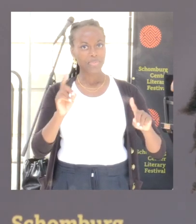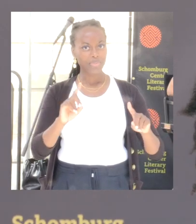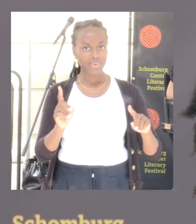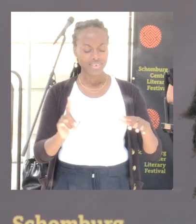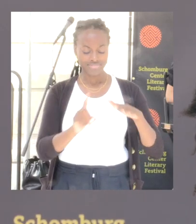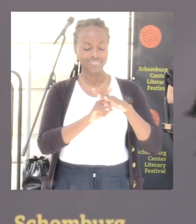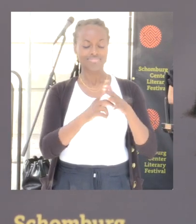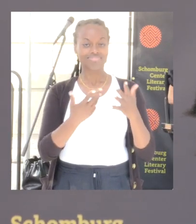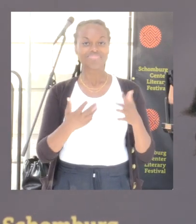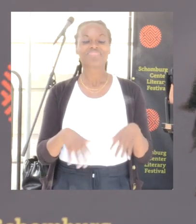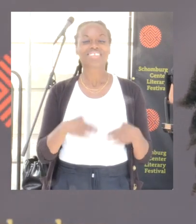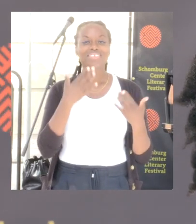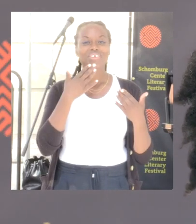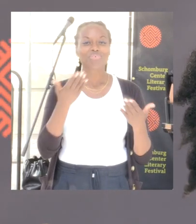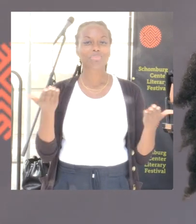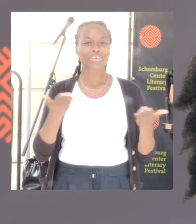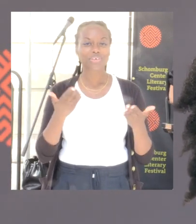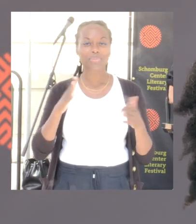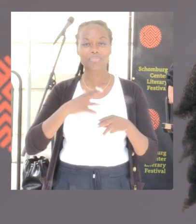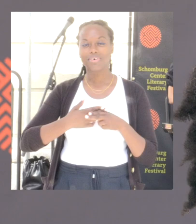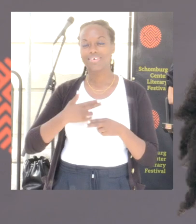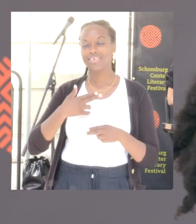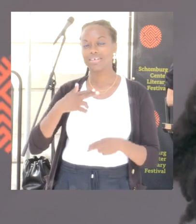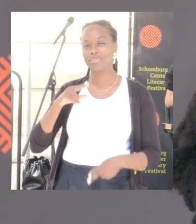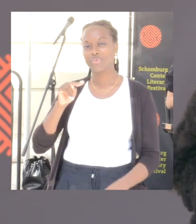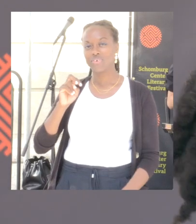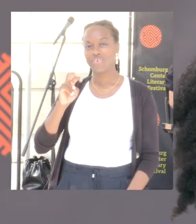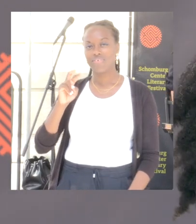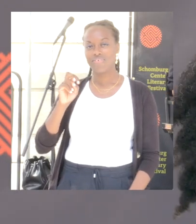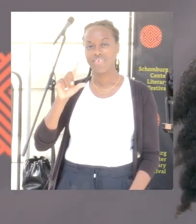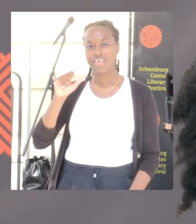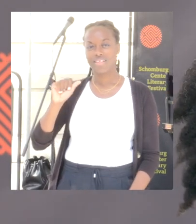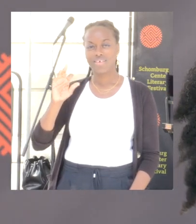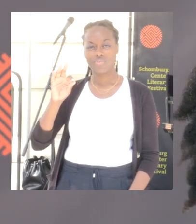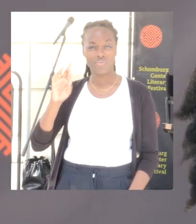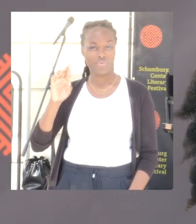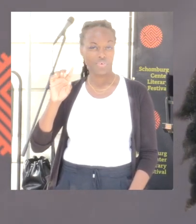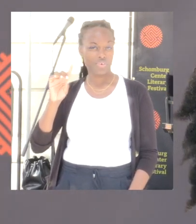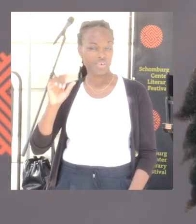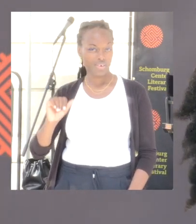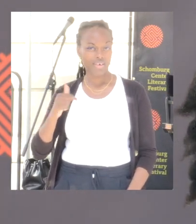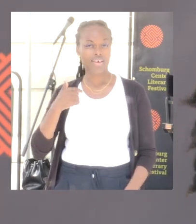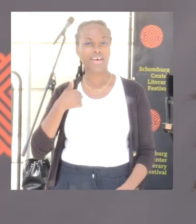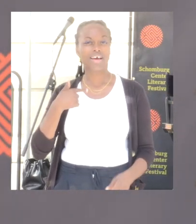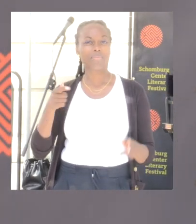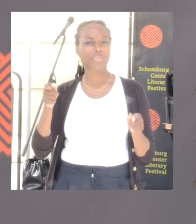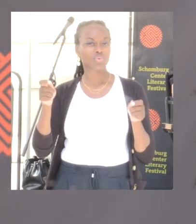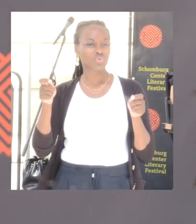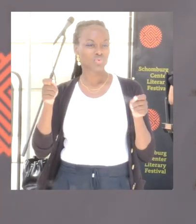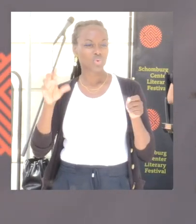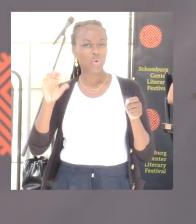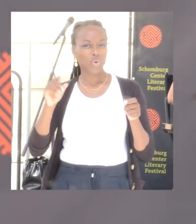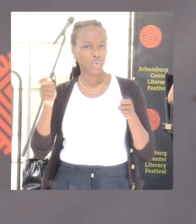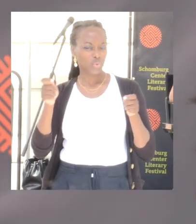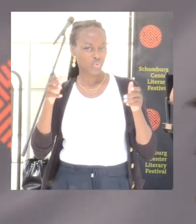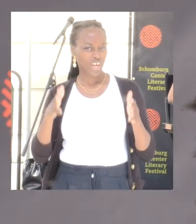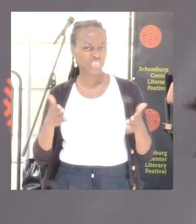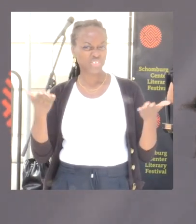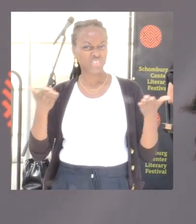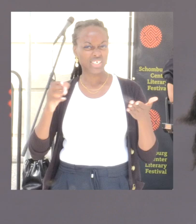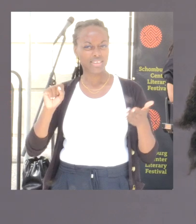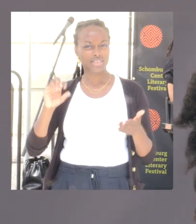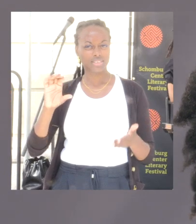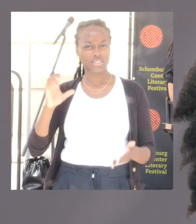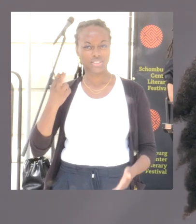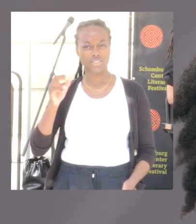Director of Public Programs and Exhibitions at the Schomburg Center. And before we get started with this program, I just wanted to make sure that, one, everybody